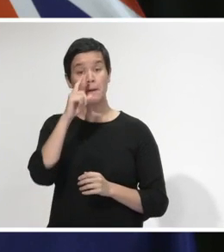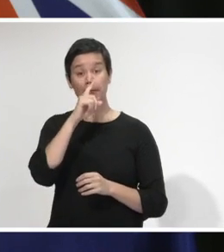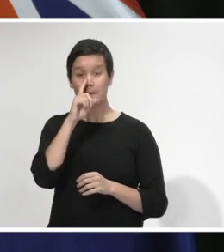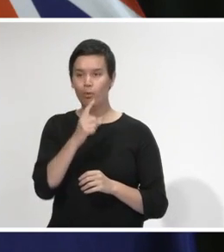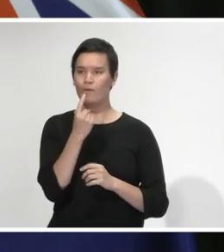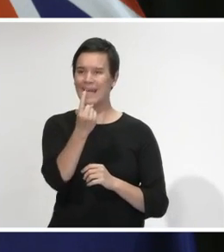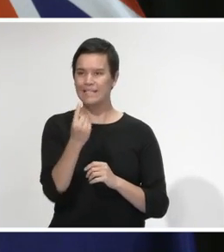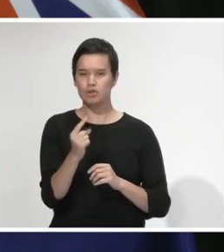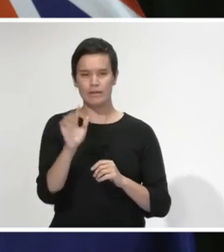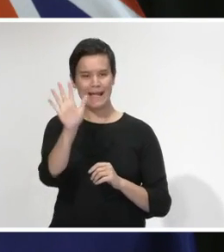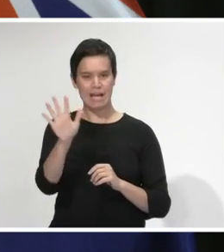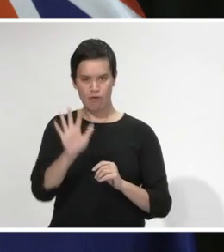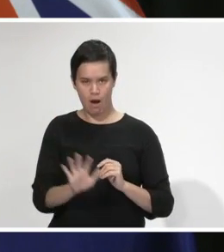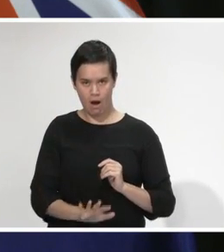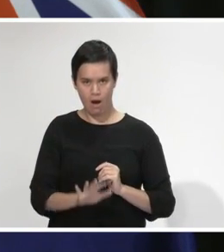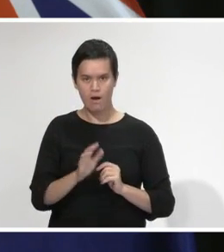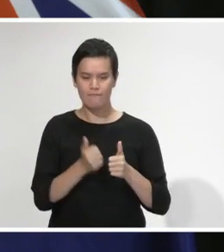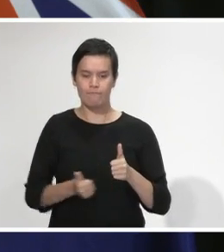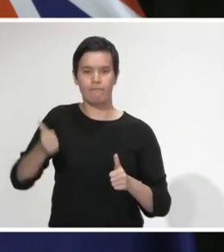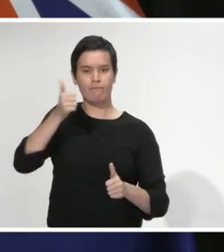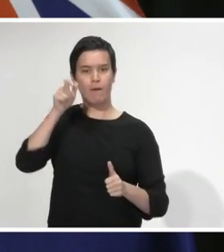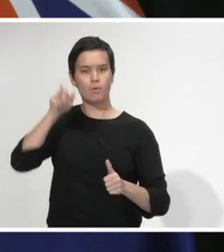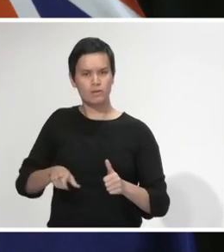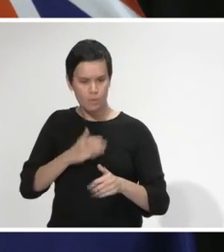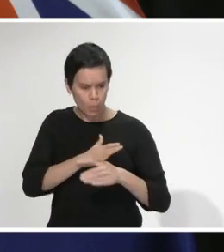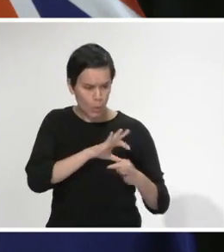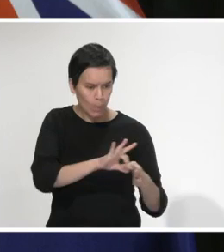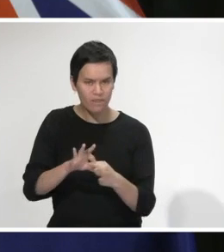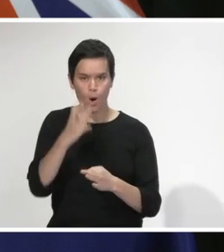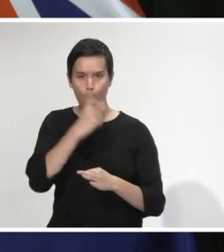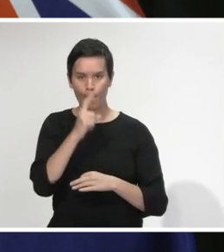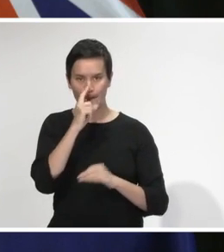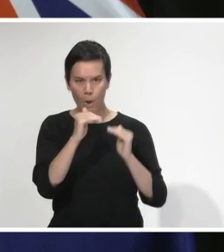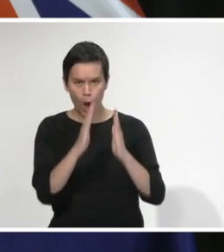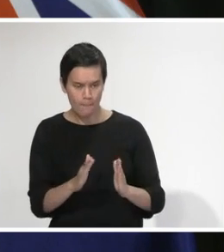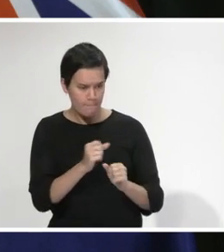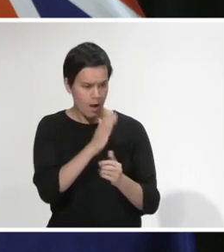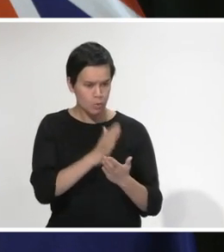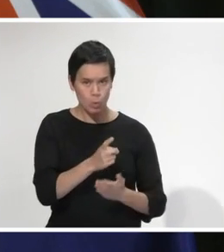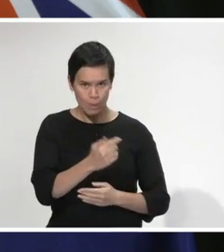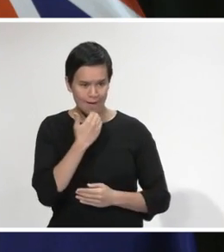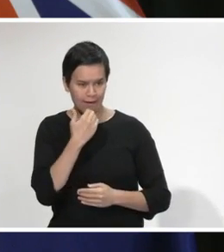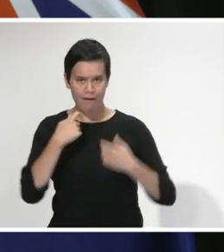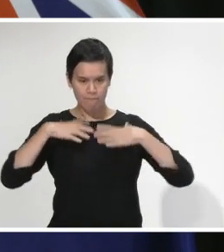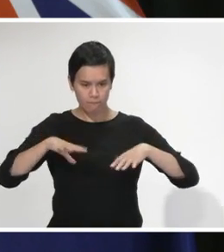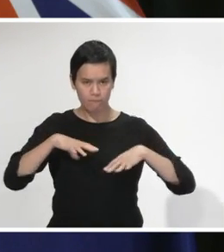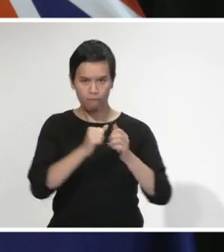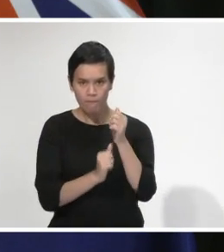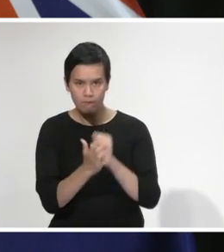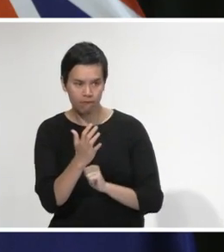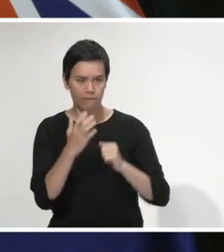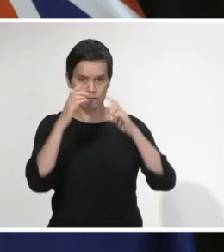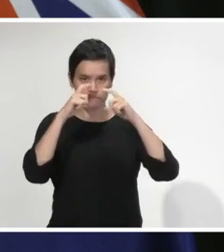to ensure they have good policies, procedures, that they have access to PPE that they need and good supply lines, and